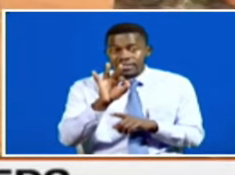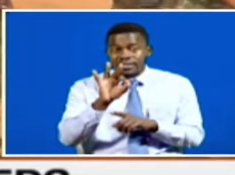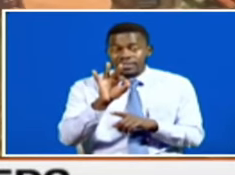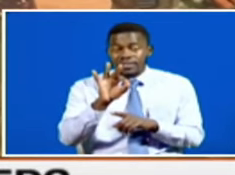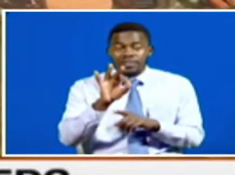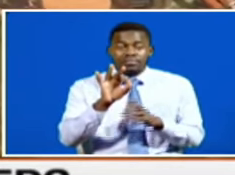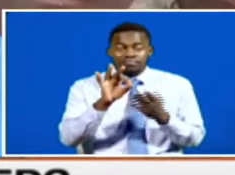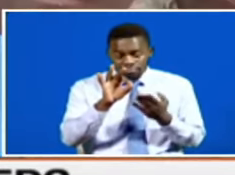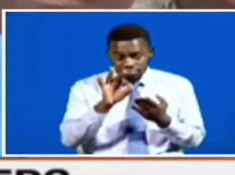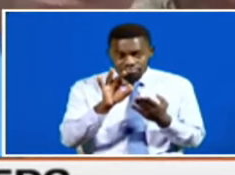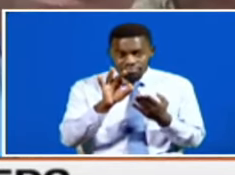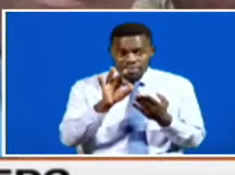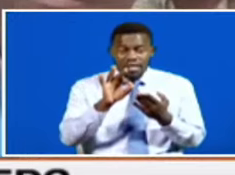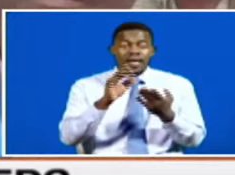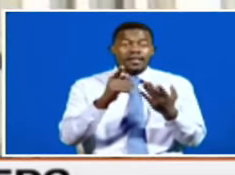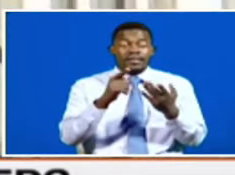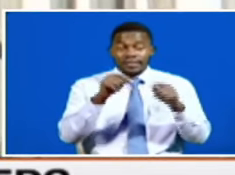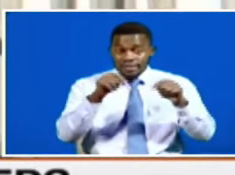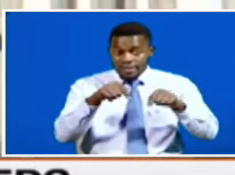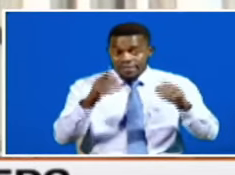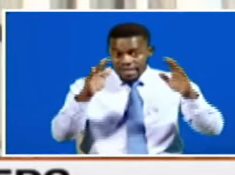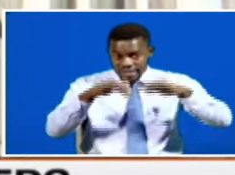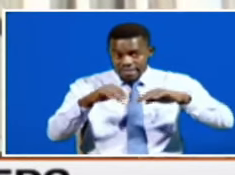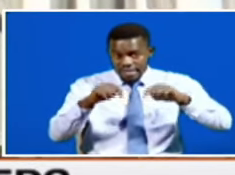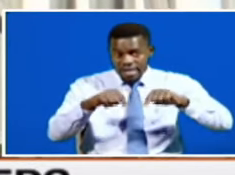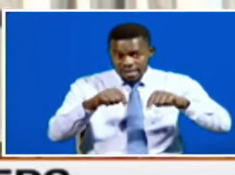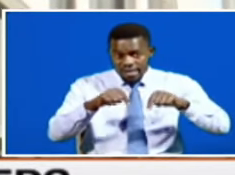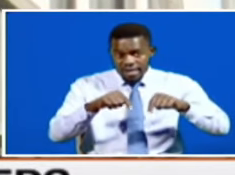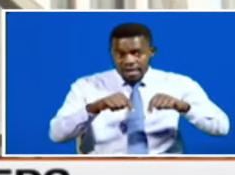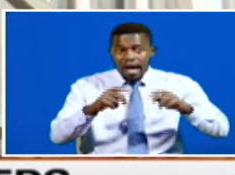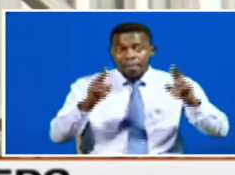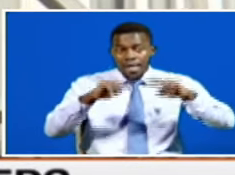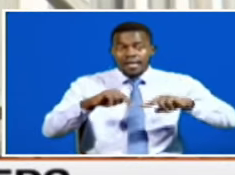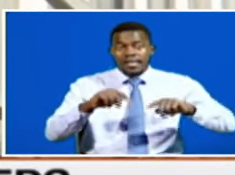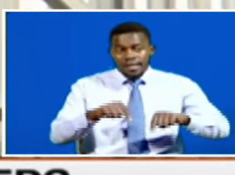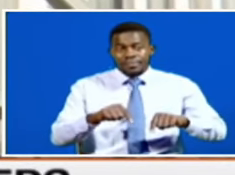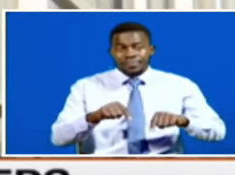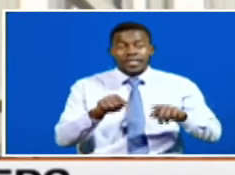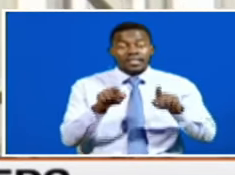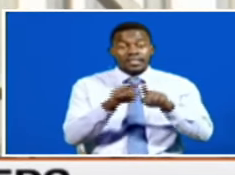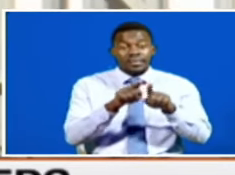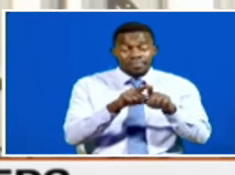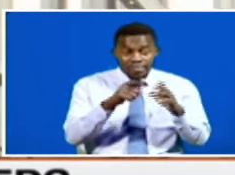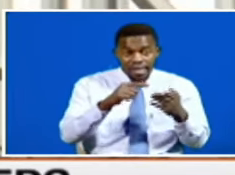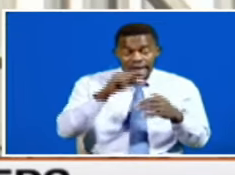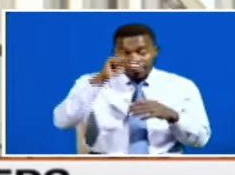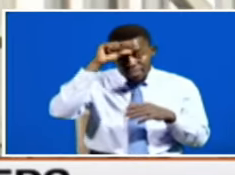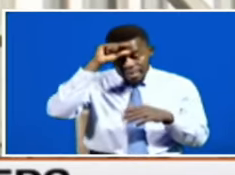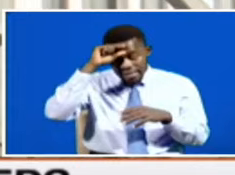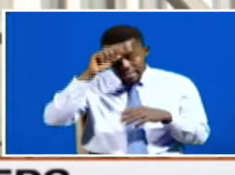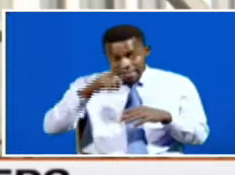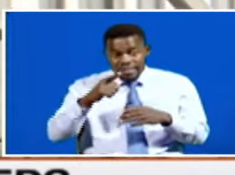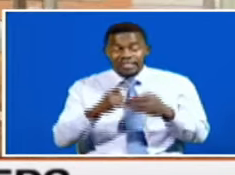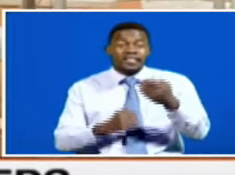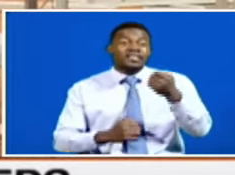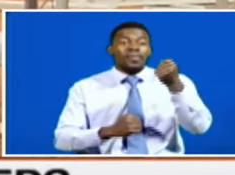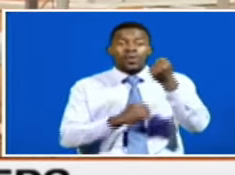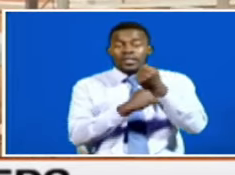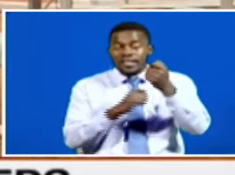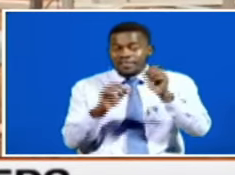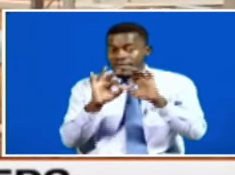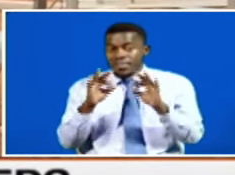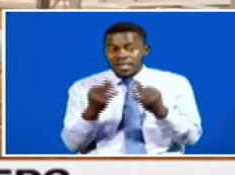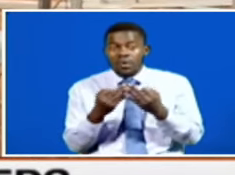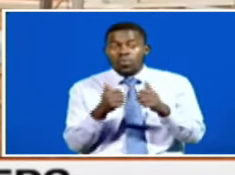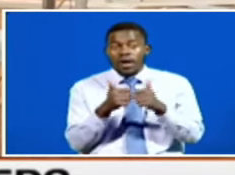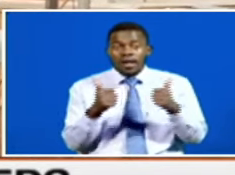when the funeral is going to be held here. Koskei said part of the government's contribution to the family of the late athlete is the